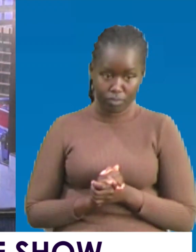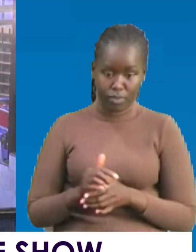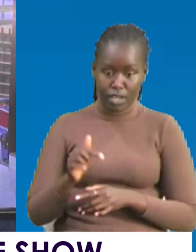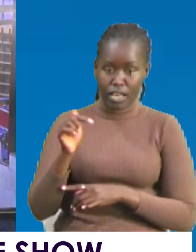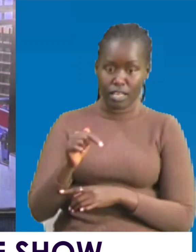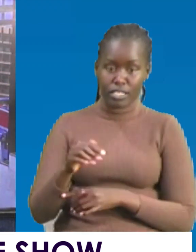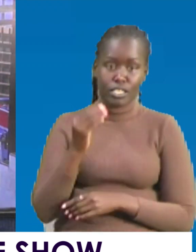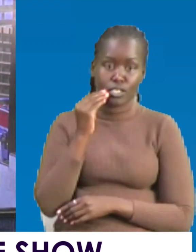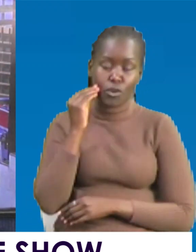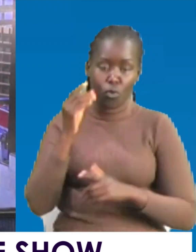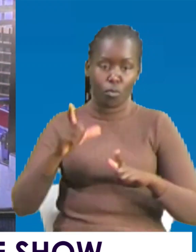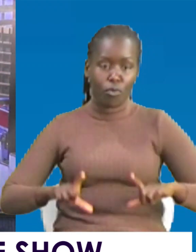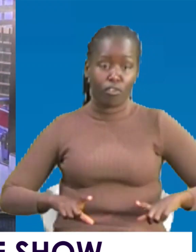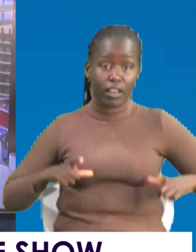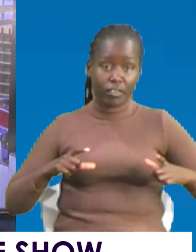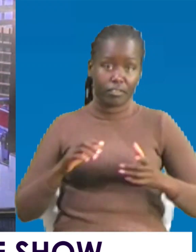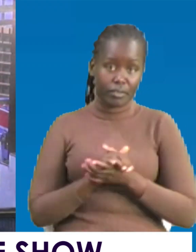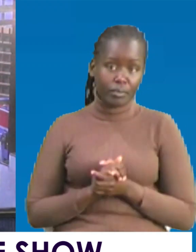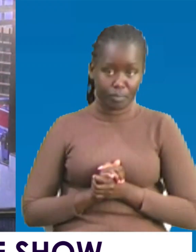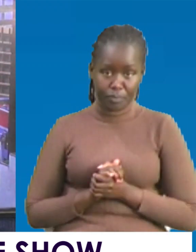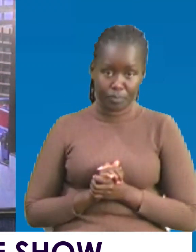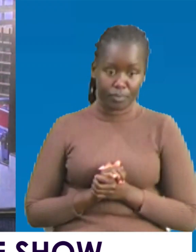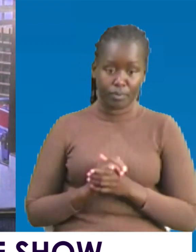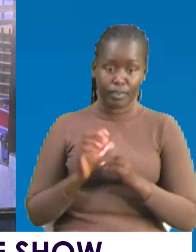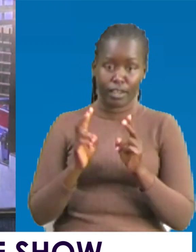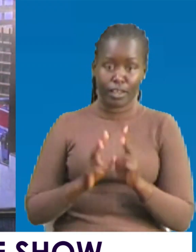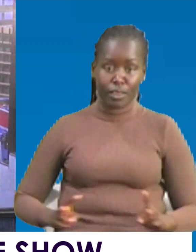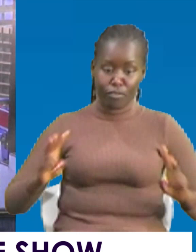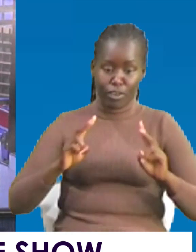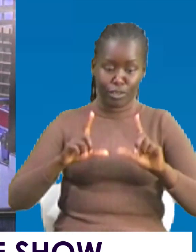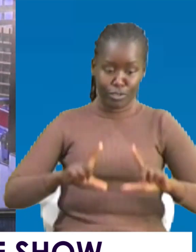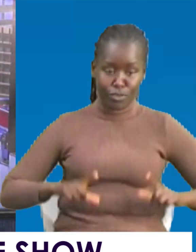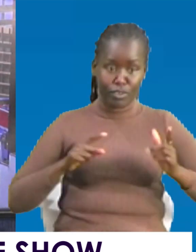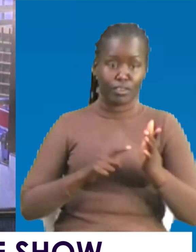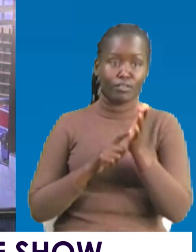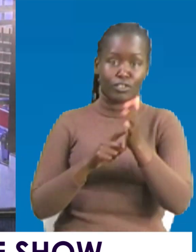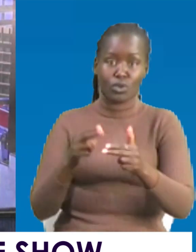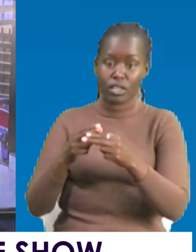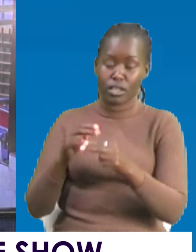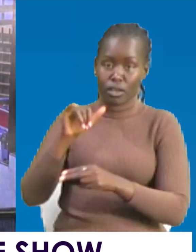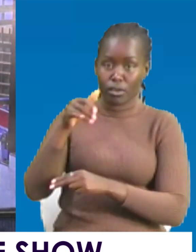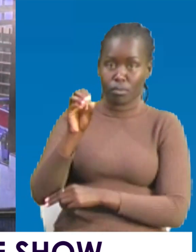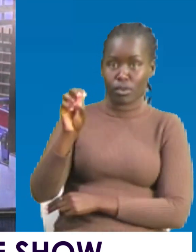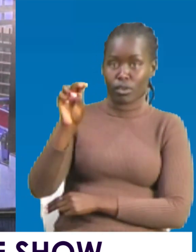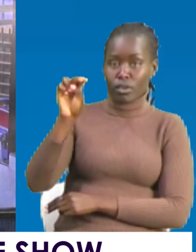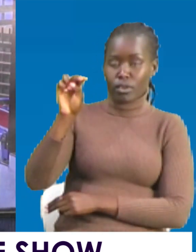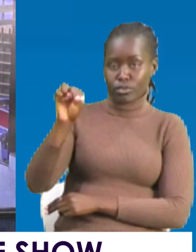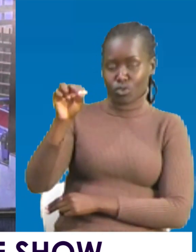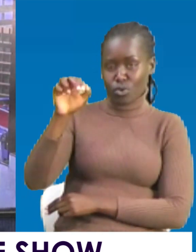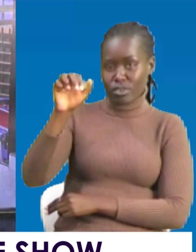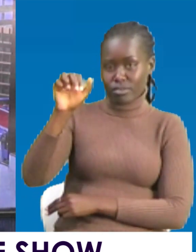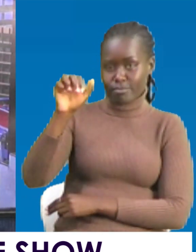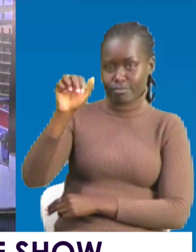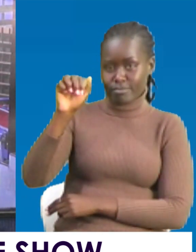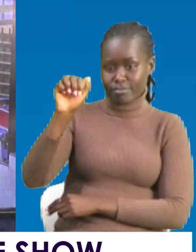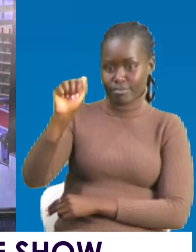This is the home of life, Treasures of Life show. My name is Jonas Simba,